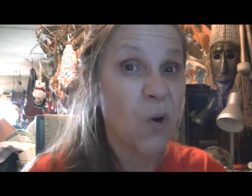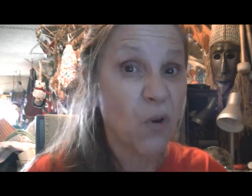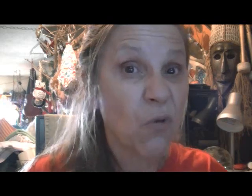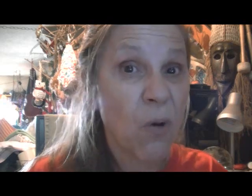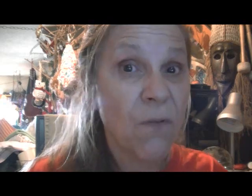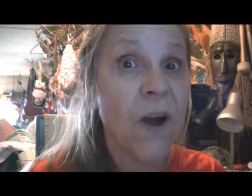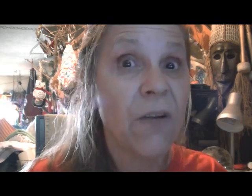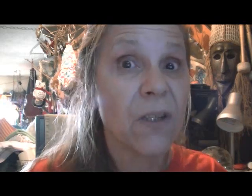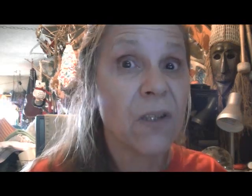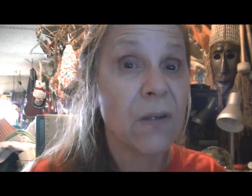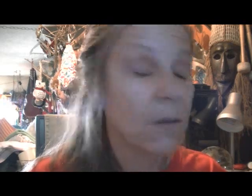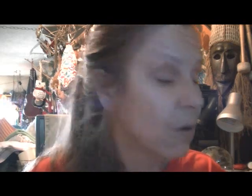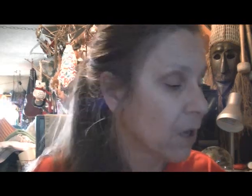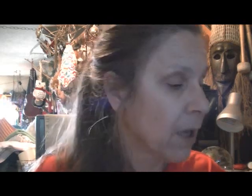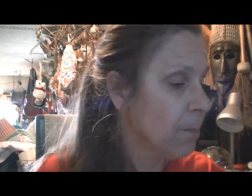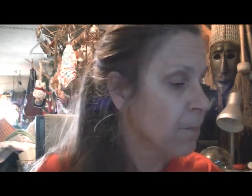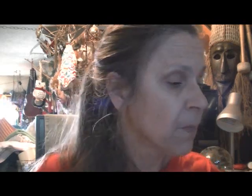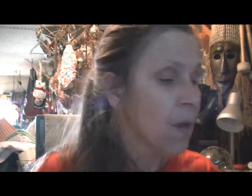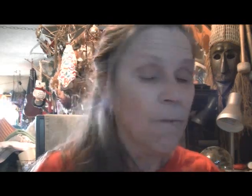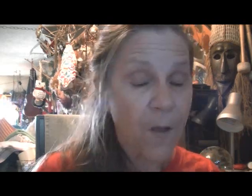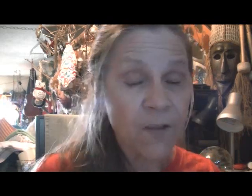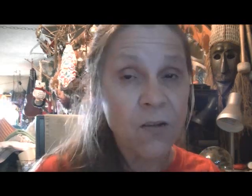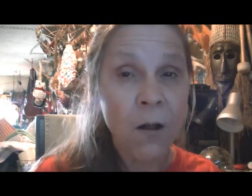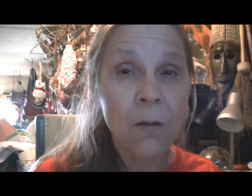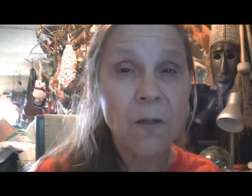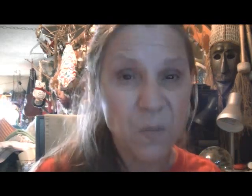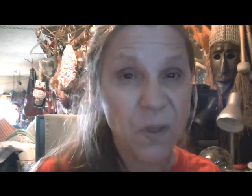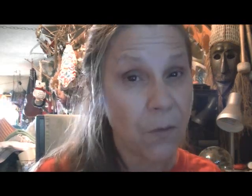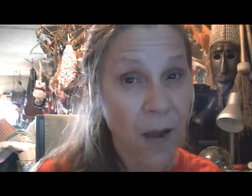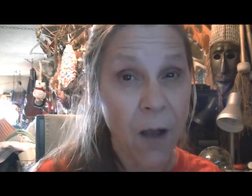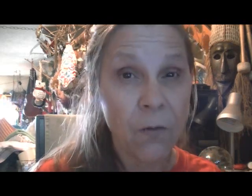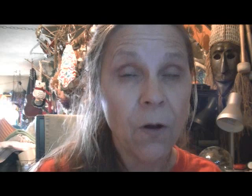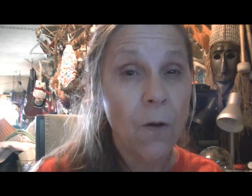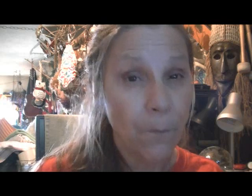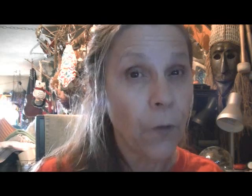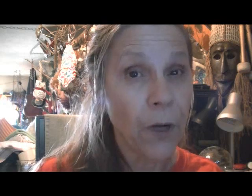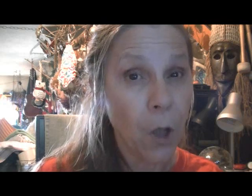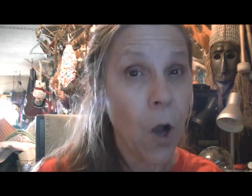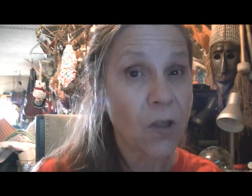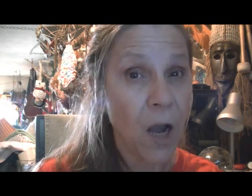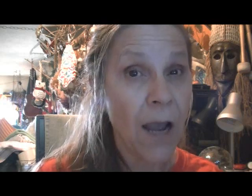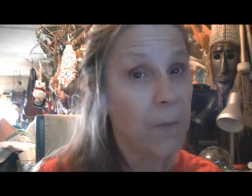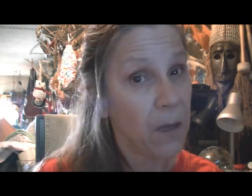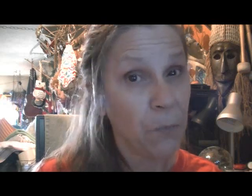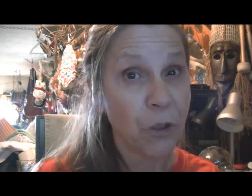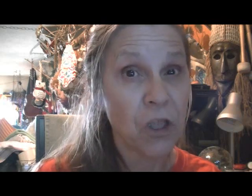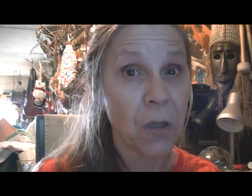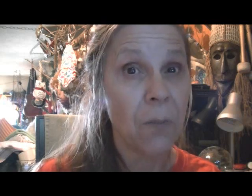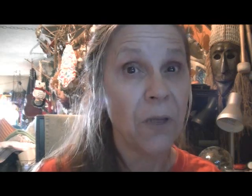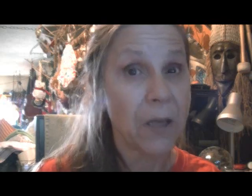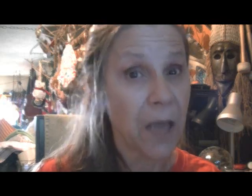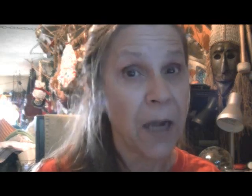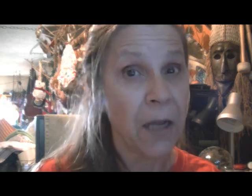there was no coronavirus, okay? Fentanyl has been around for a long time